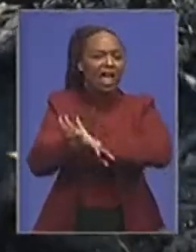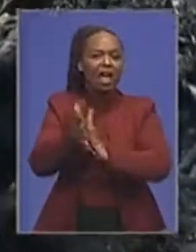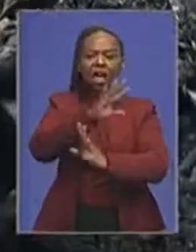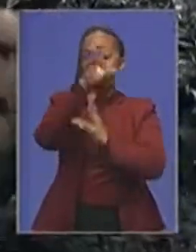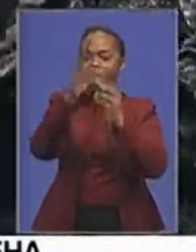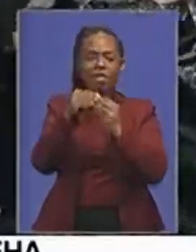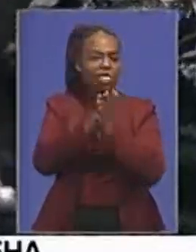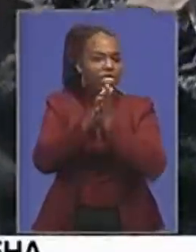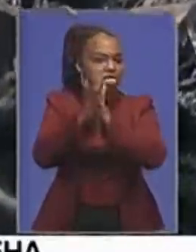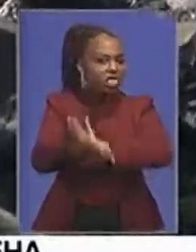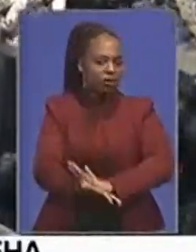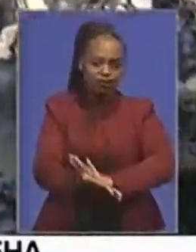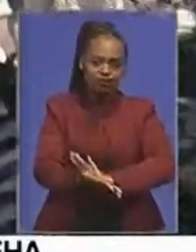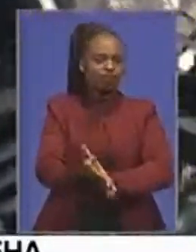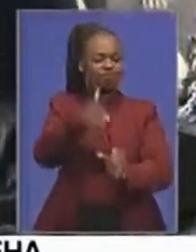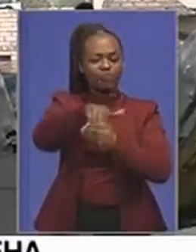Koukou